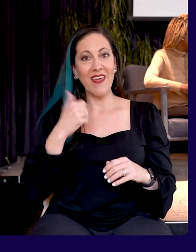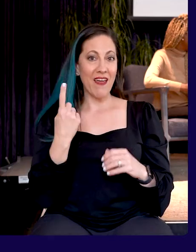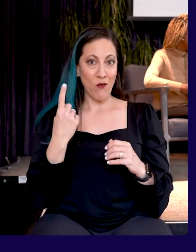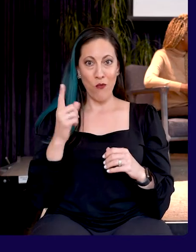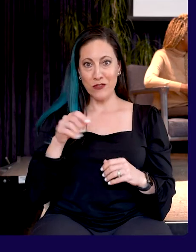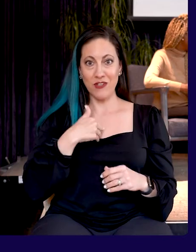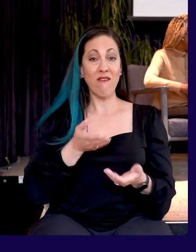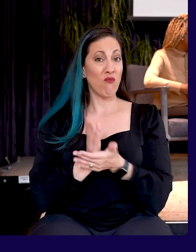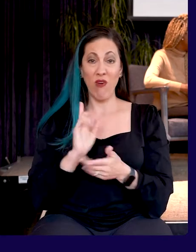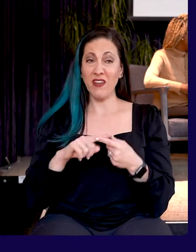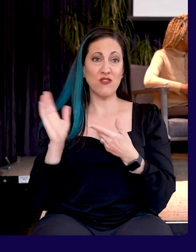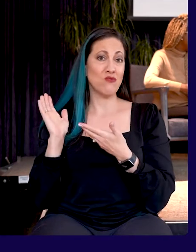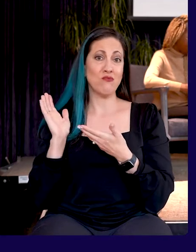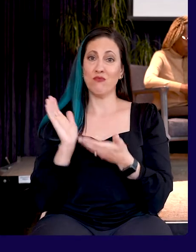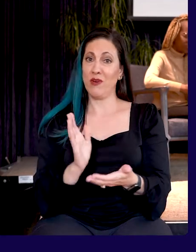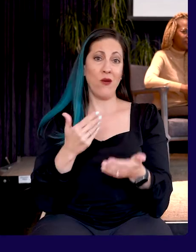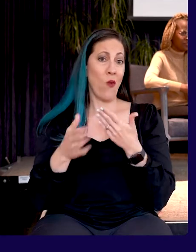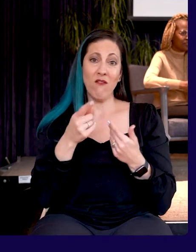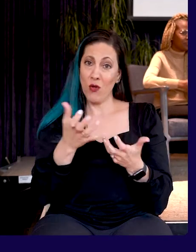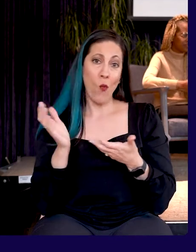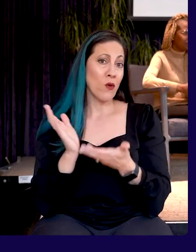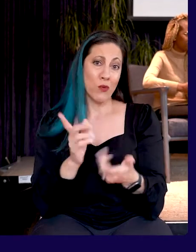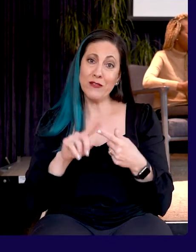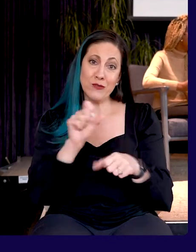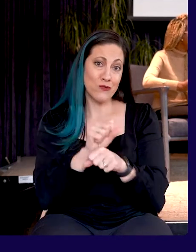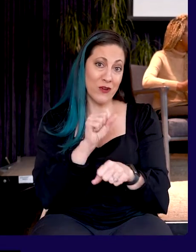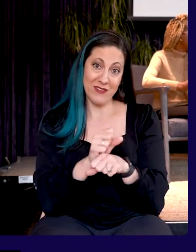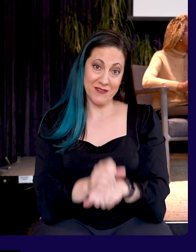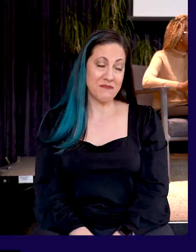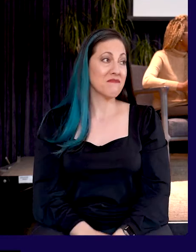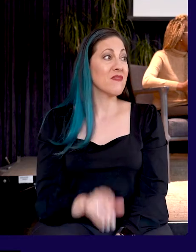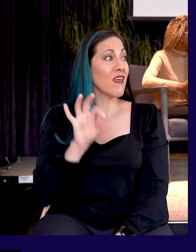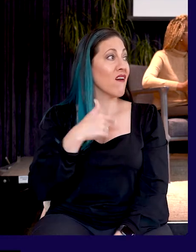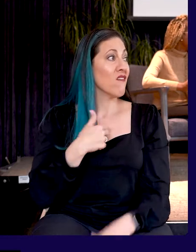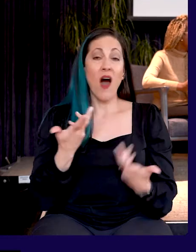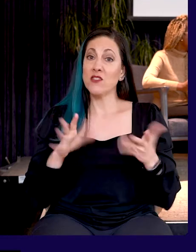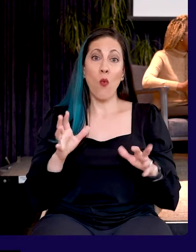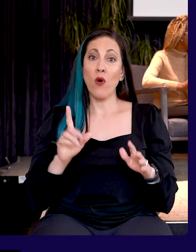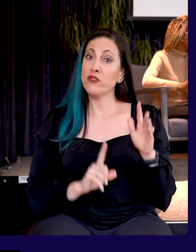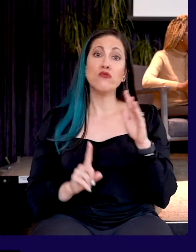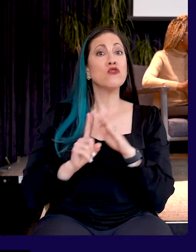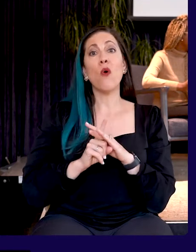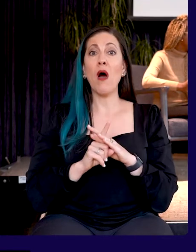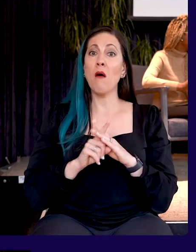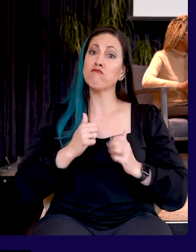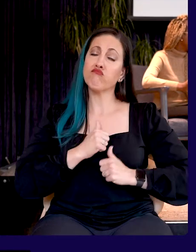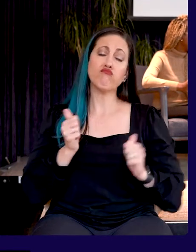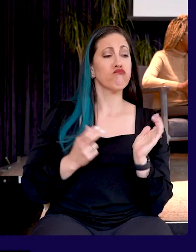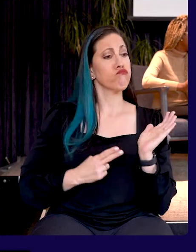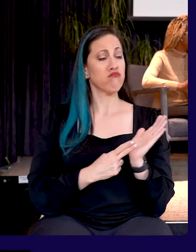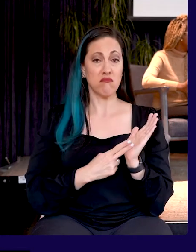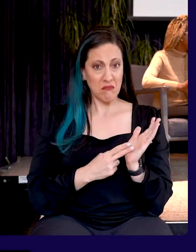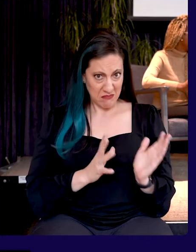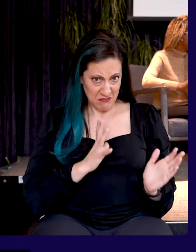the right to bring whatever they want to bring. Yeah. To the workplace. First of all, if I don't want to bring my full self to the table, I shouldn't have to bring my